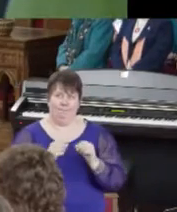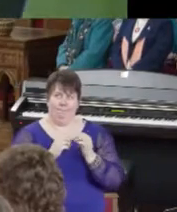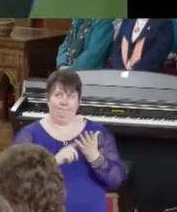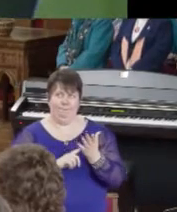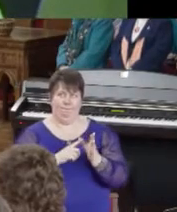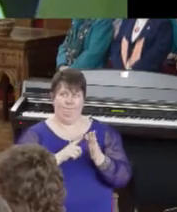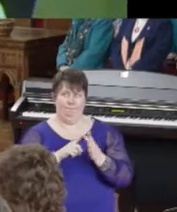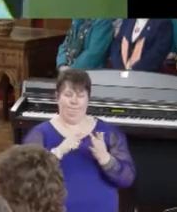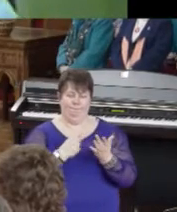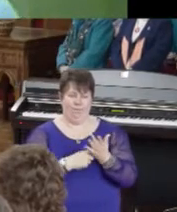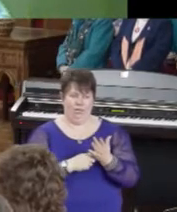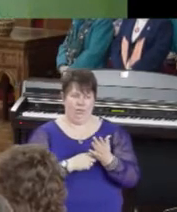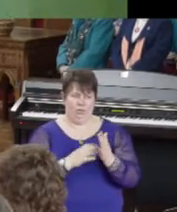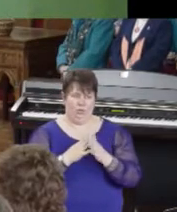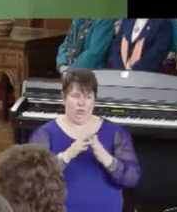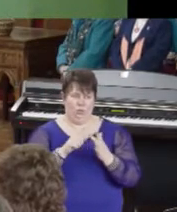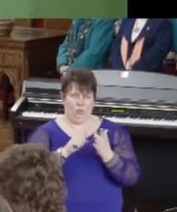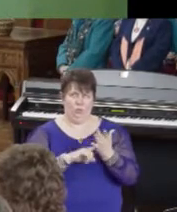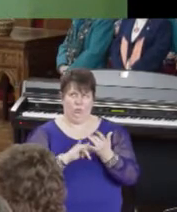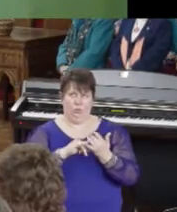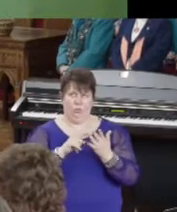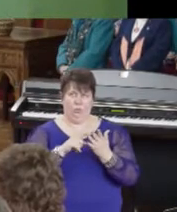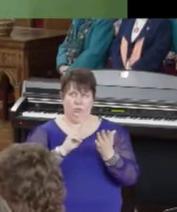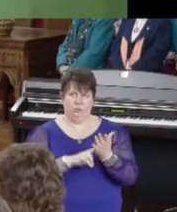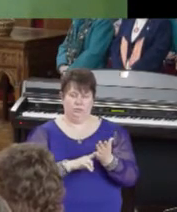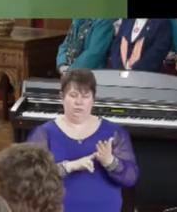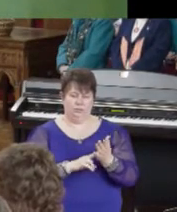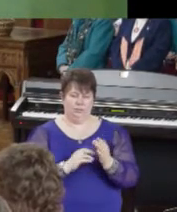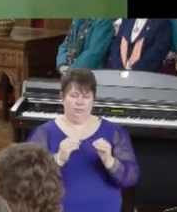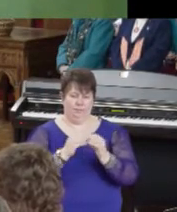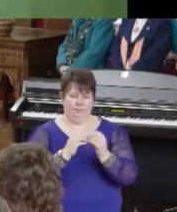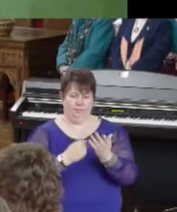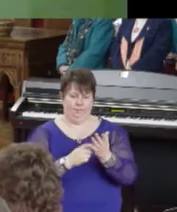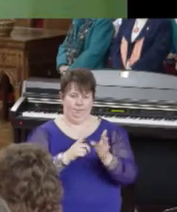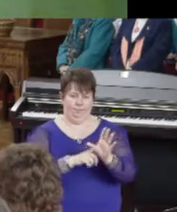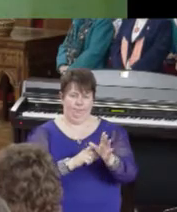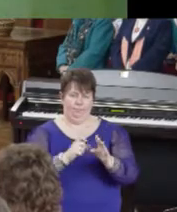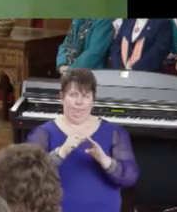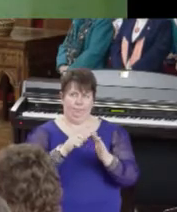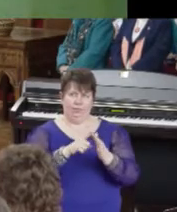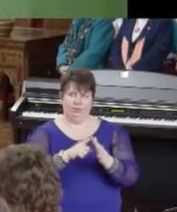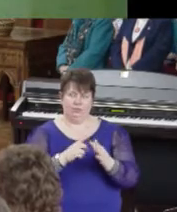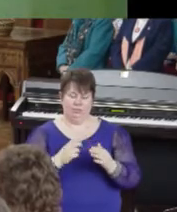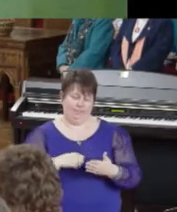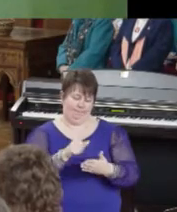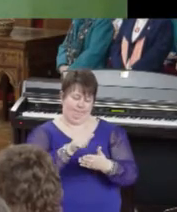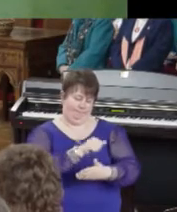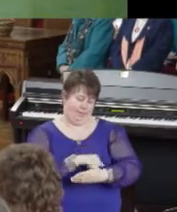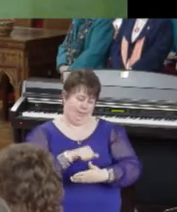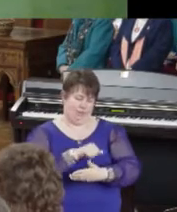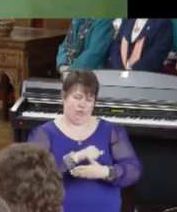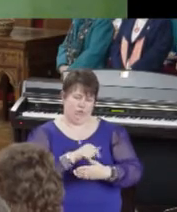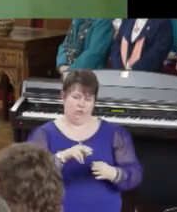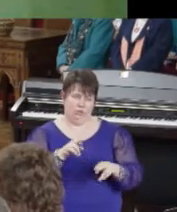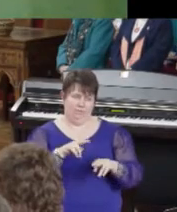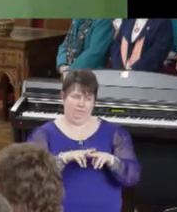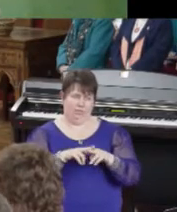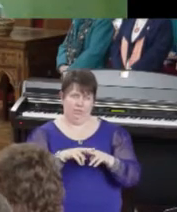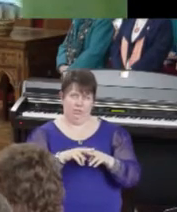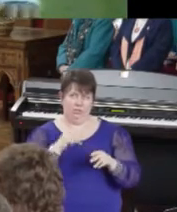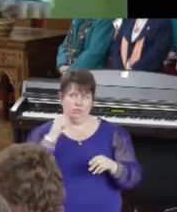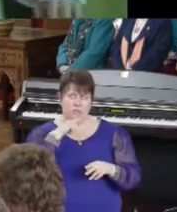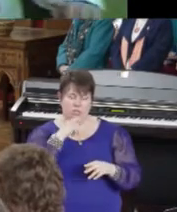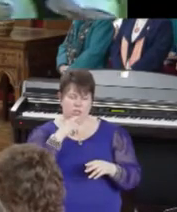Blair, Wilson, I baptize you in the name of Almighty God, the Father, the Son, and the Holy